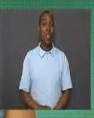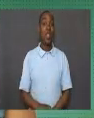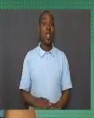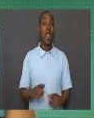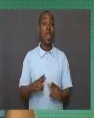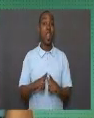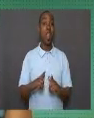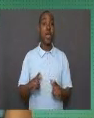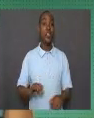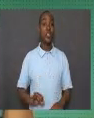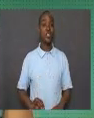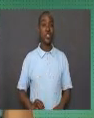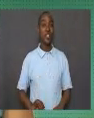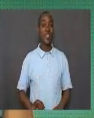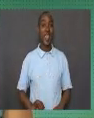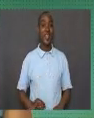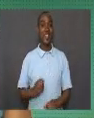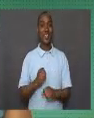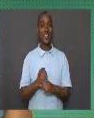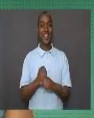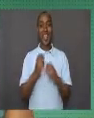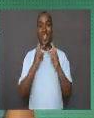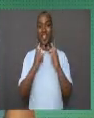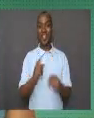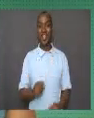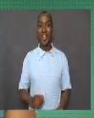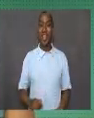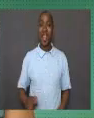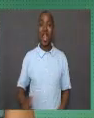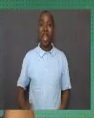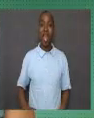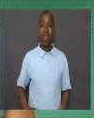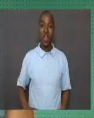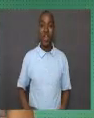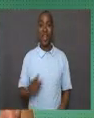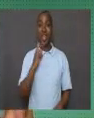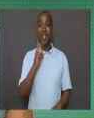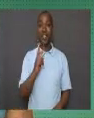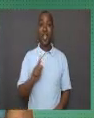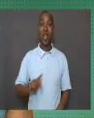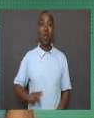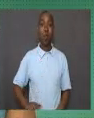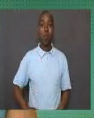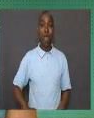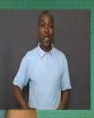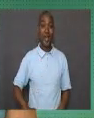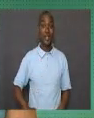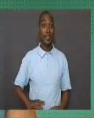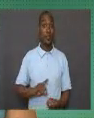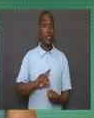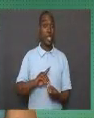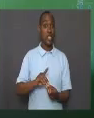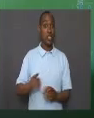intestine, as well as the liver and pancreas in the digestive